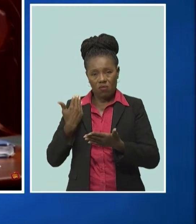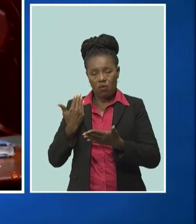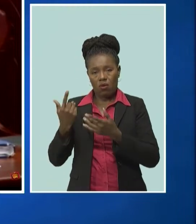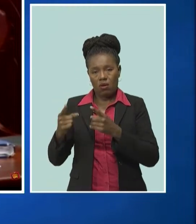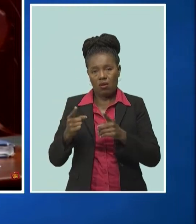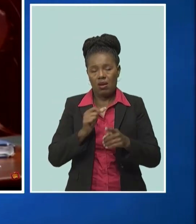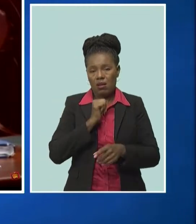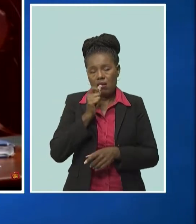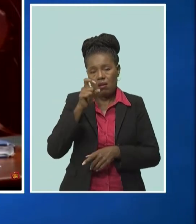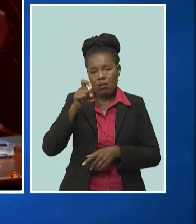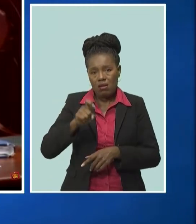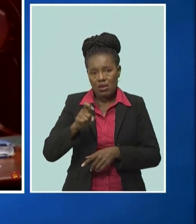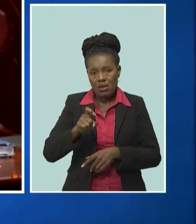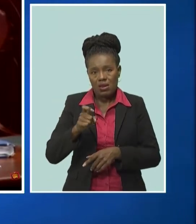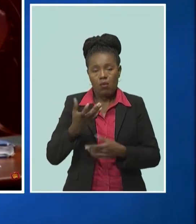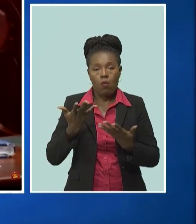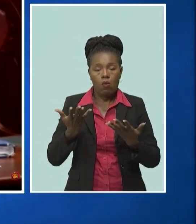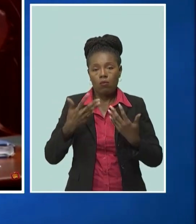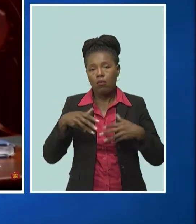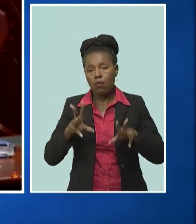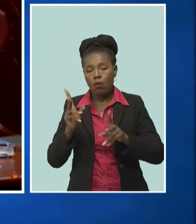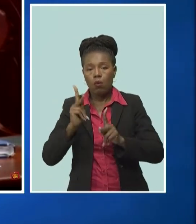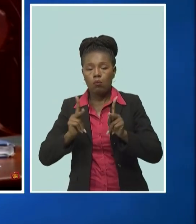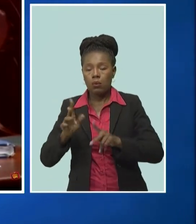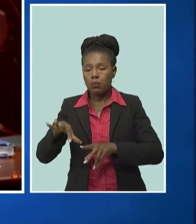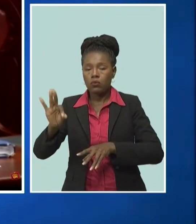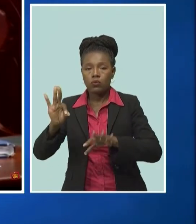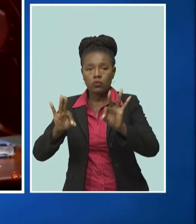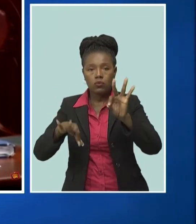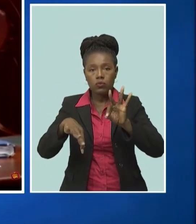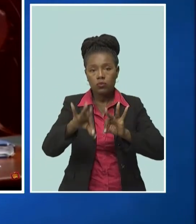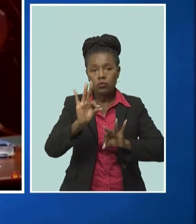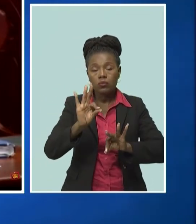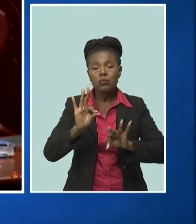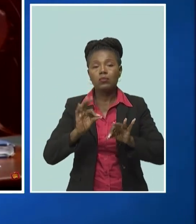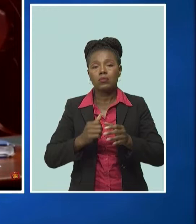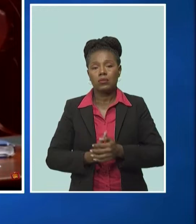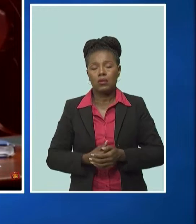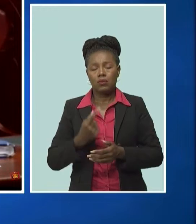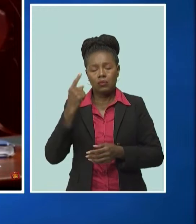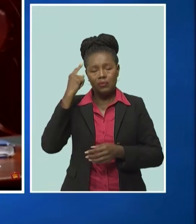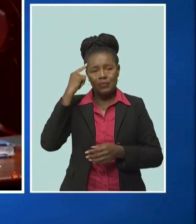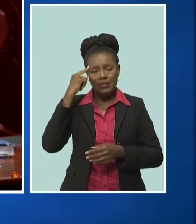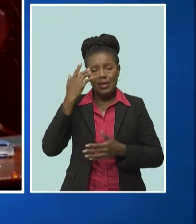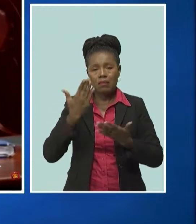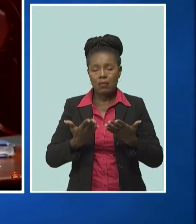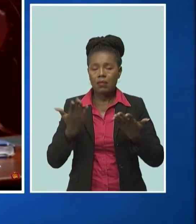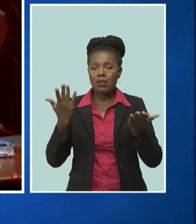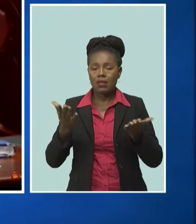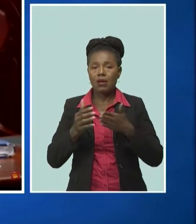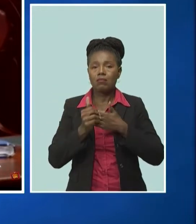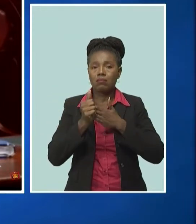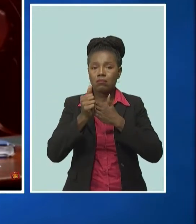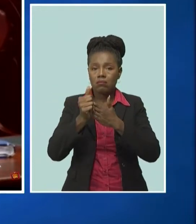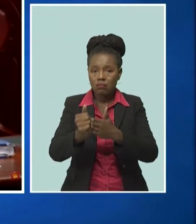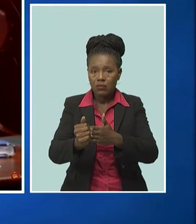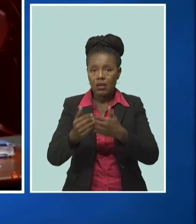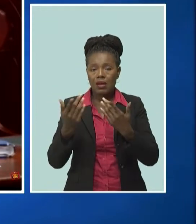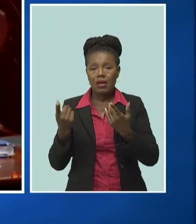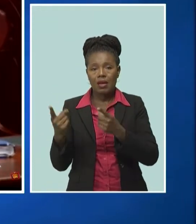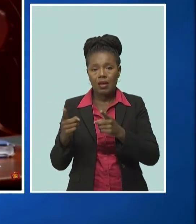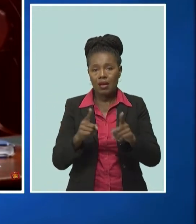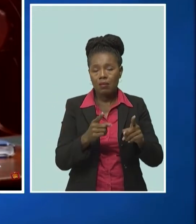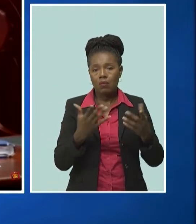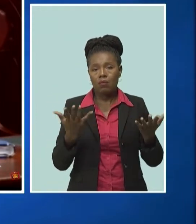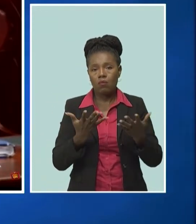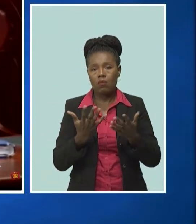not necessarily allow for persons to be elected. We're of the view that that obviously led in many cases to the